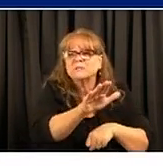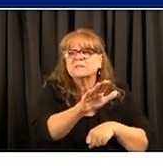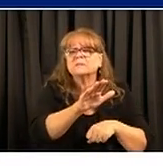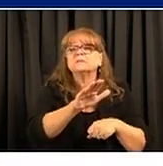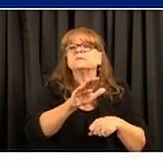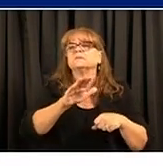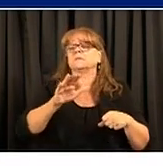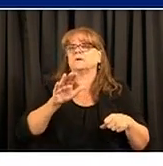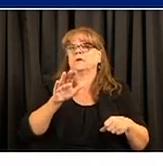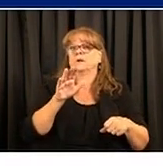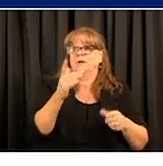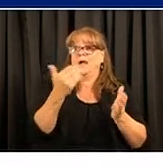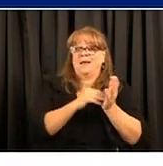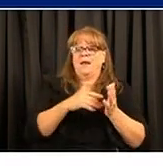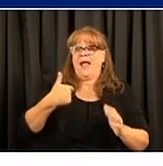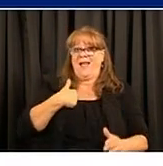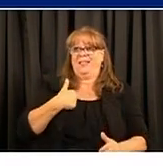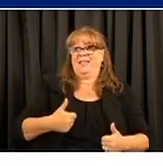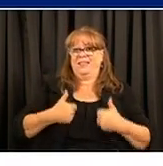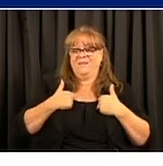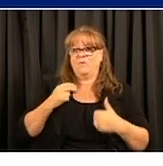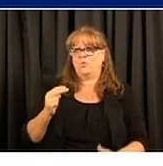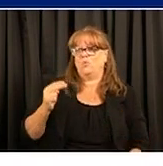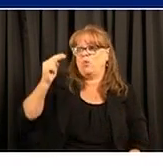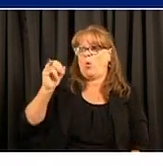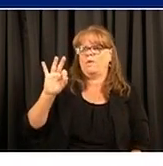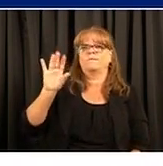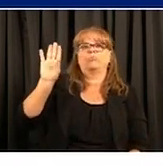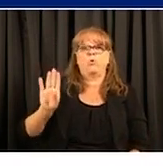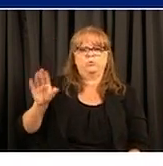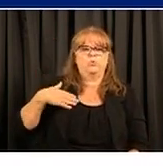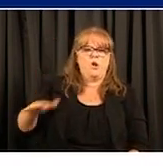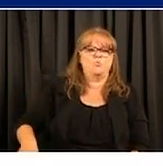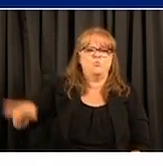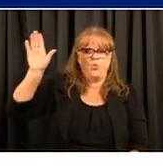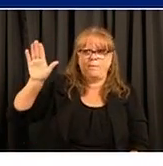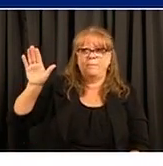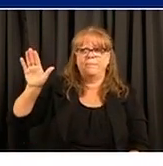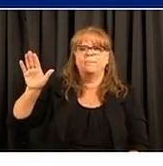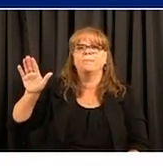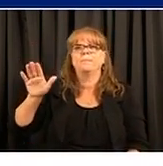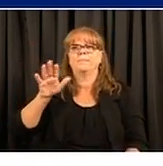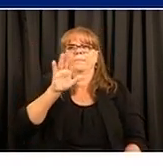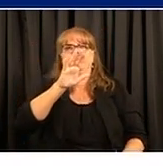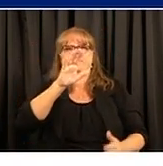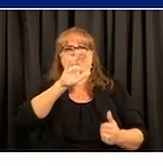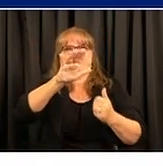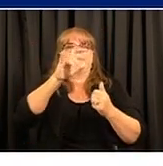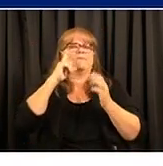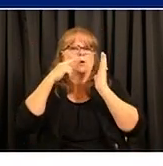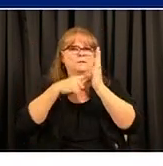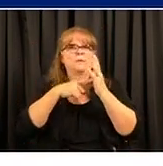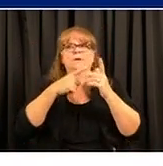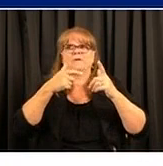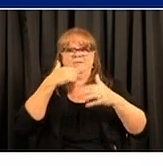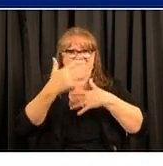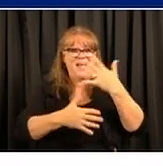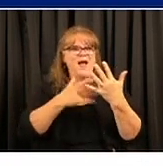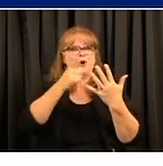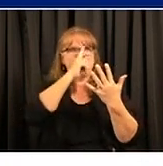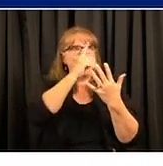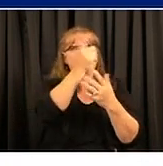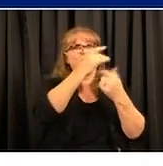Boulder. So we have these fire dials that show whether the risk is low or medium or hot, and when it's high, you can't do certain things,